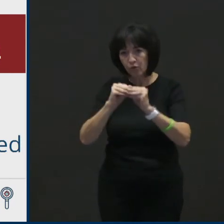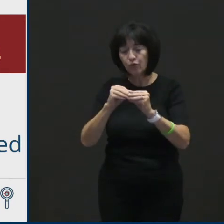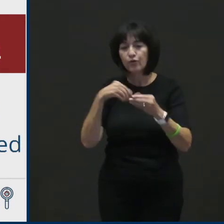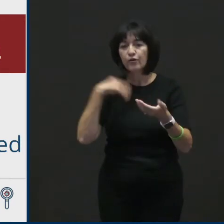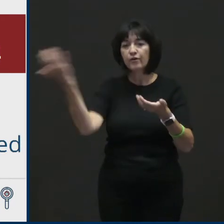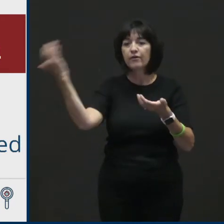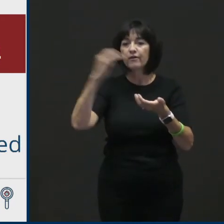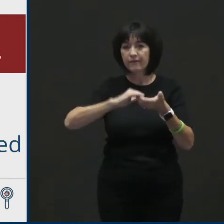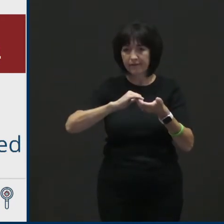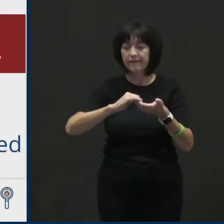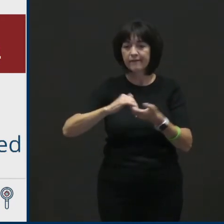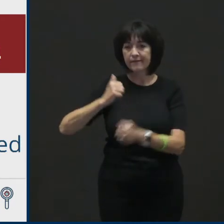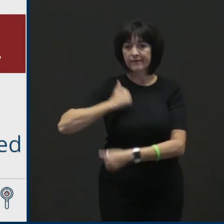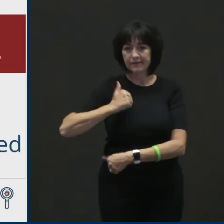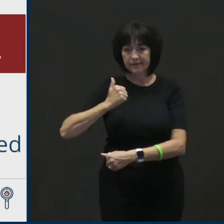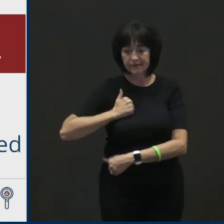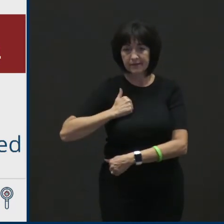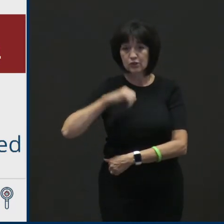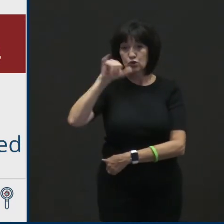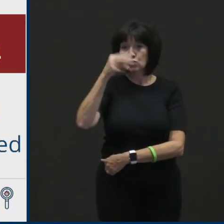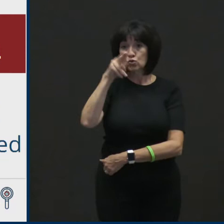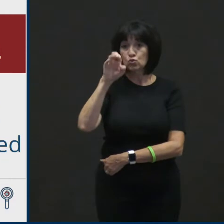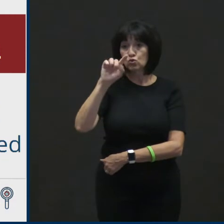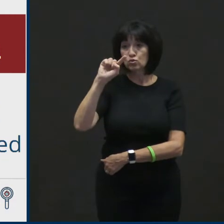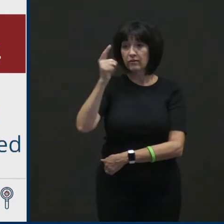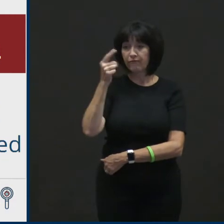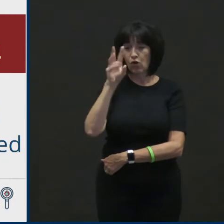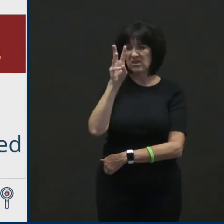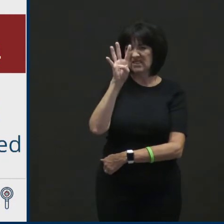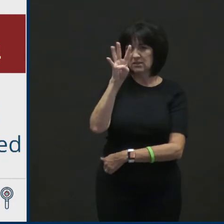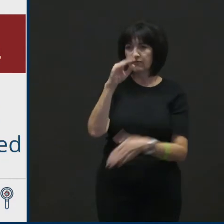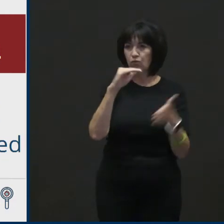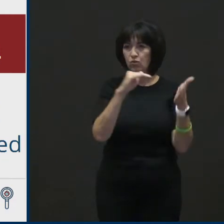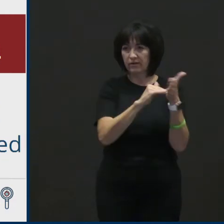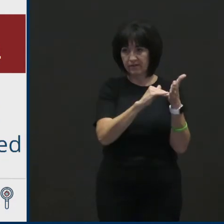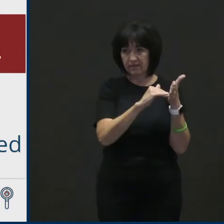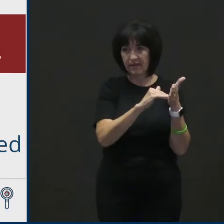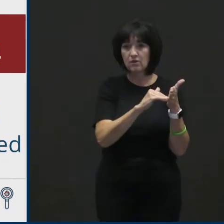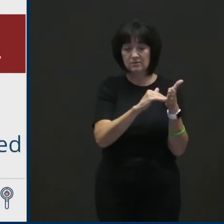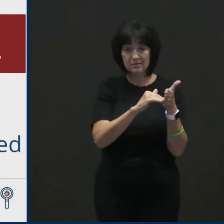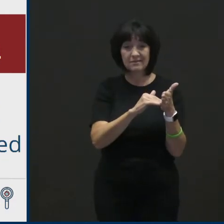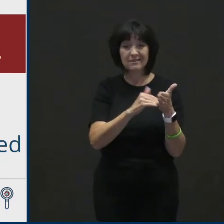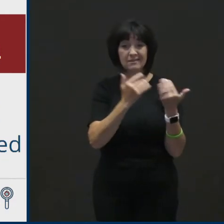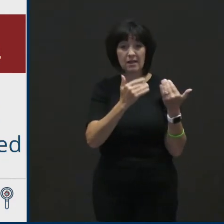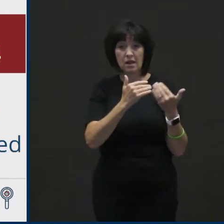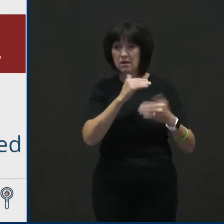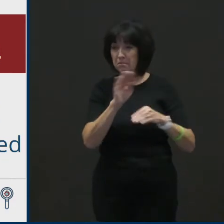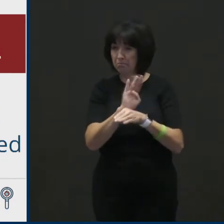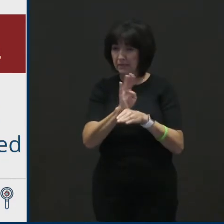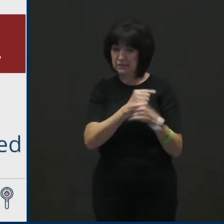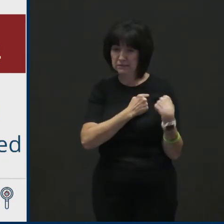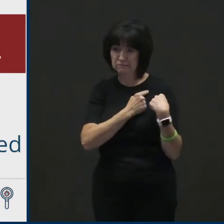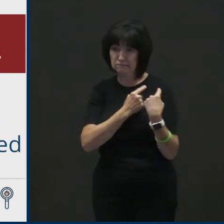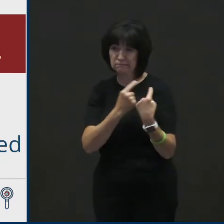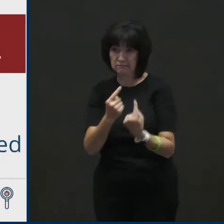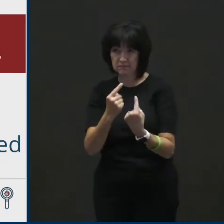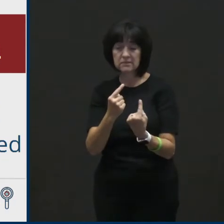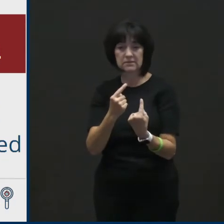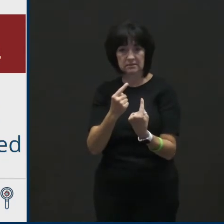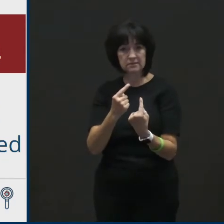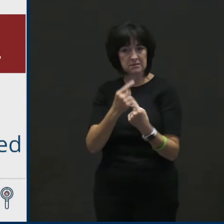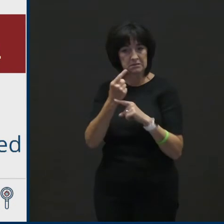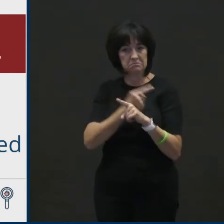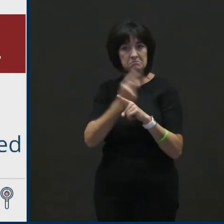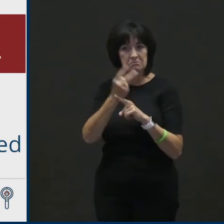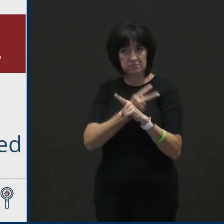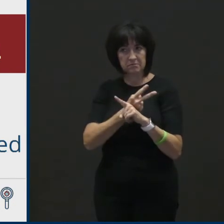So June 1st we were at 64,000. As of yesterday we were at 223,000. So a lot of work over the last few months, and